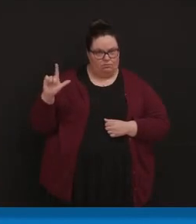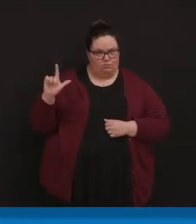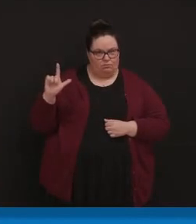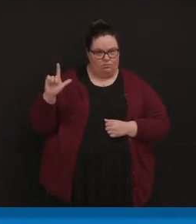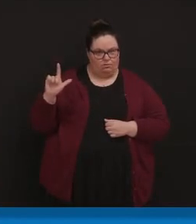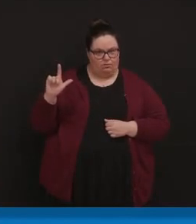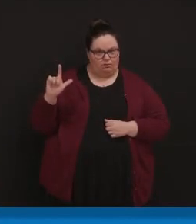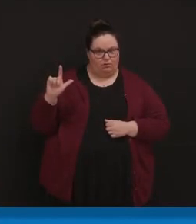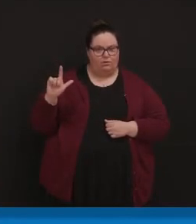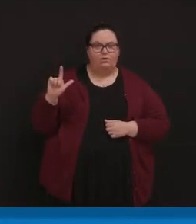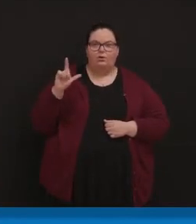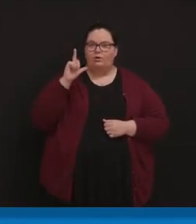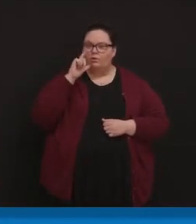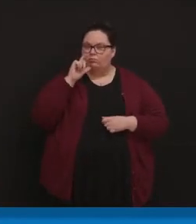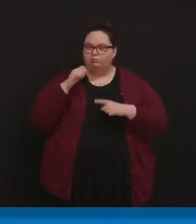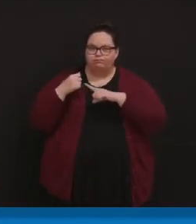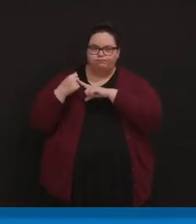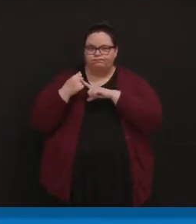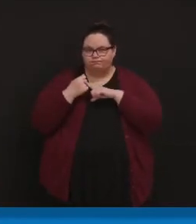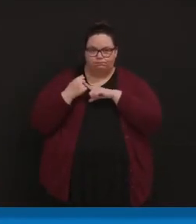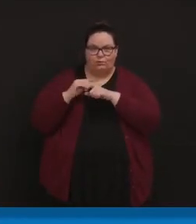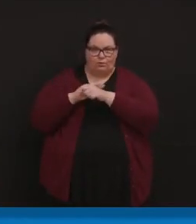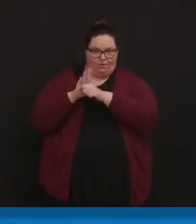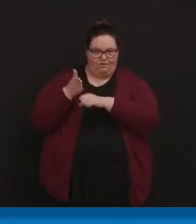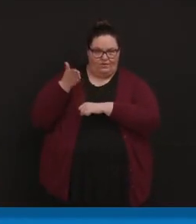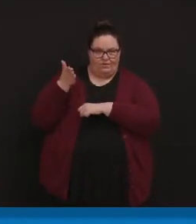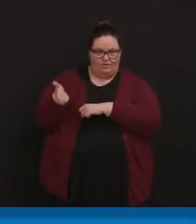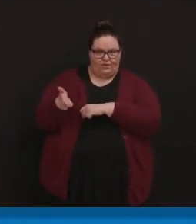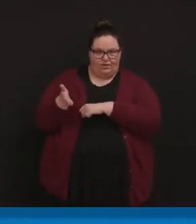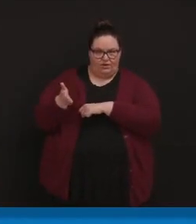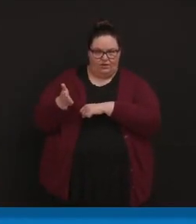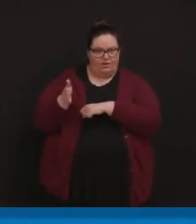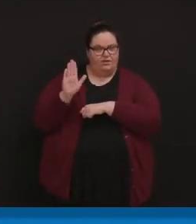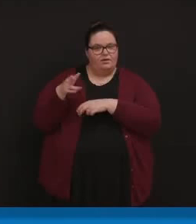of vaccinations? And if they have, why?